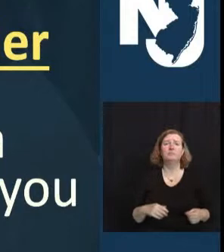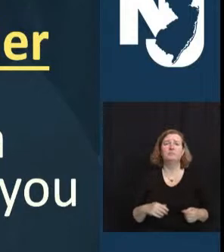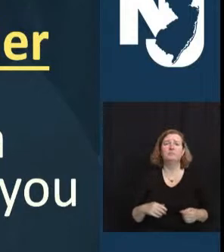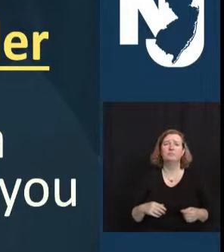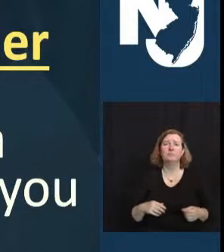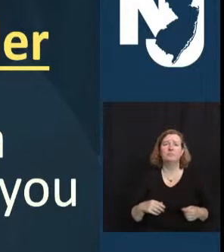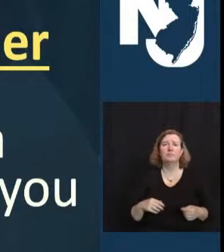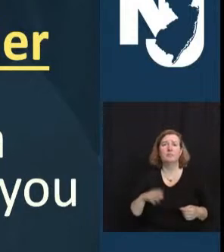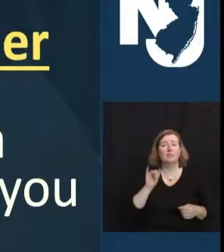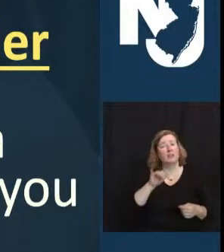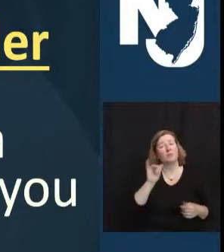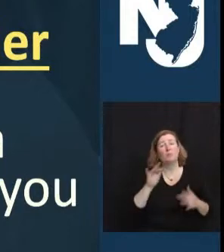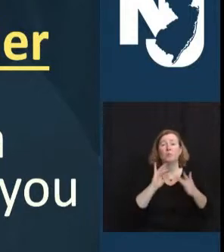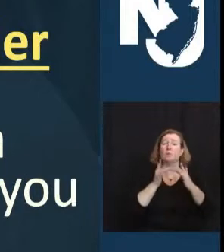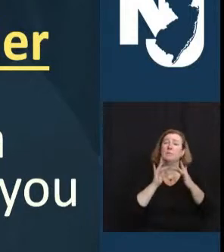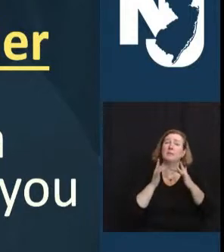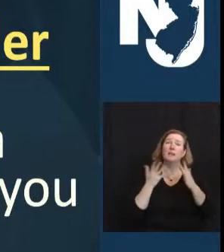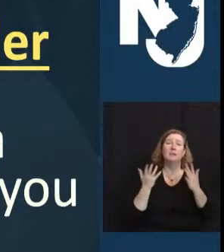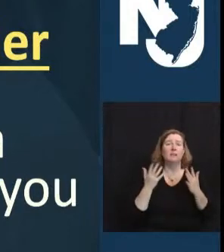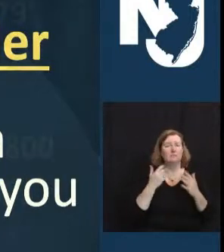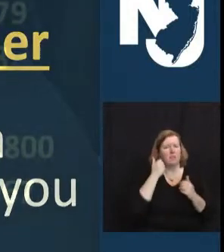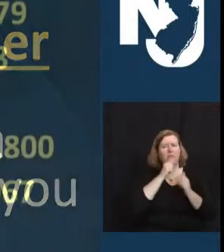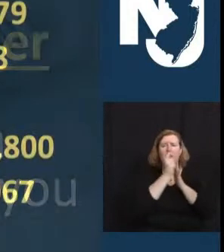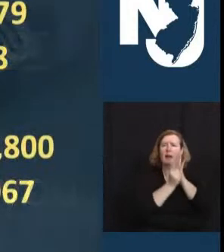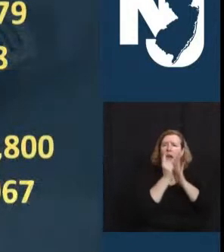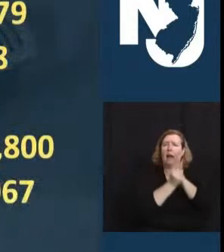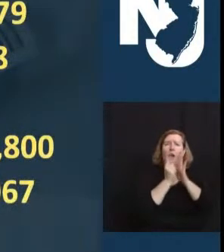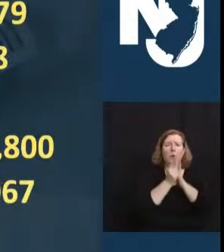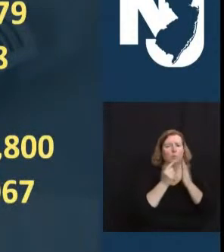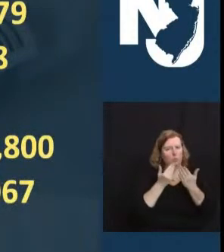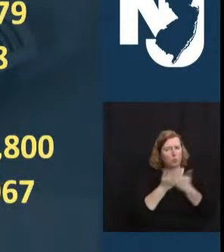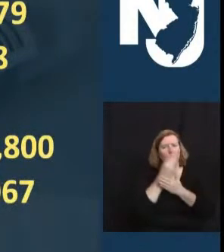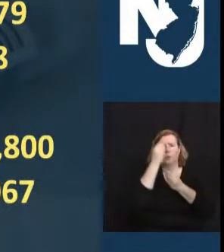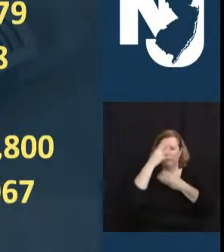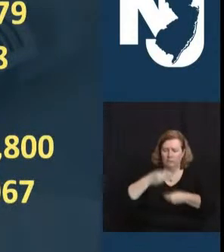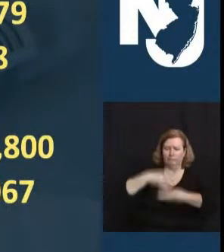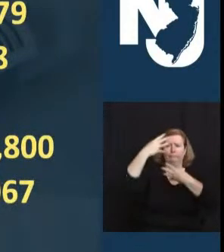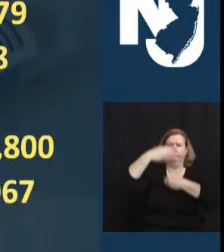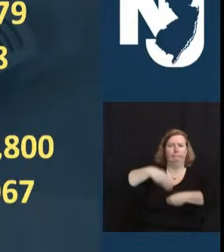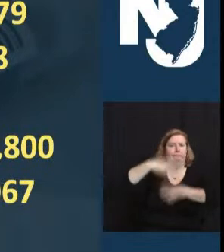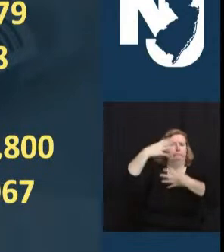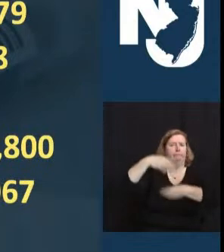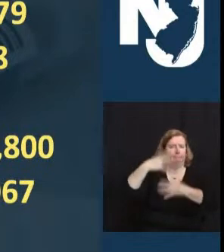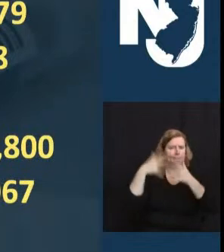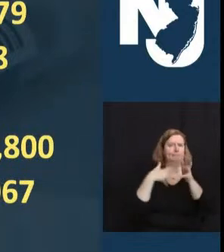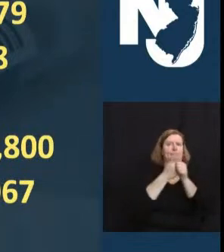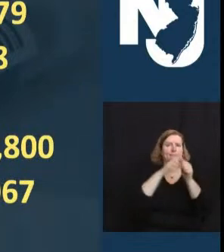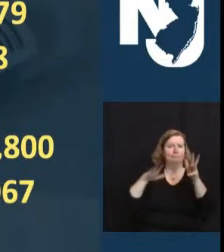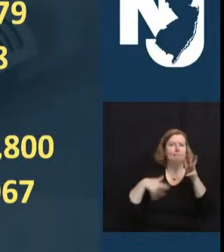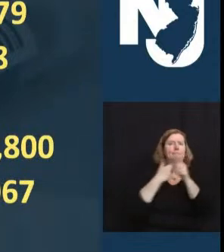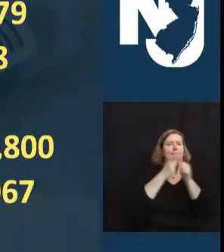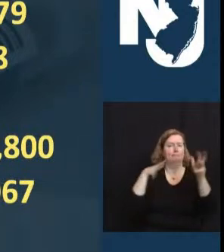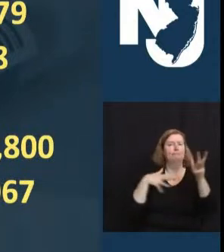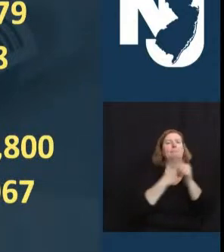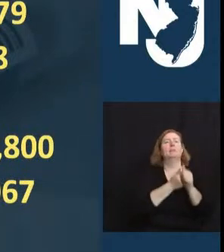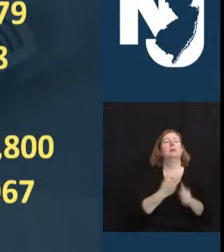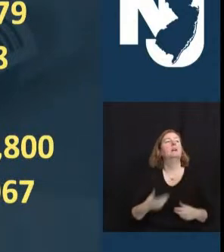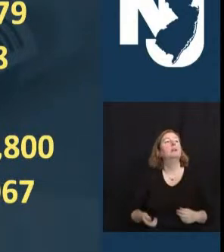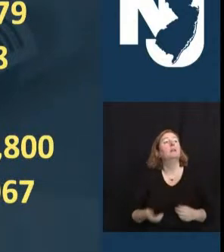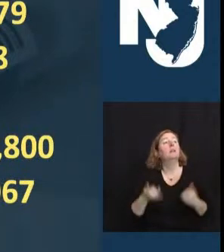times each hour. Moving on, we're reporting an additional 3,578 positive PCR